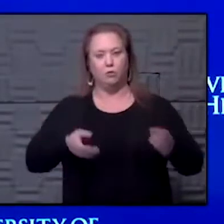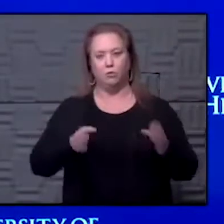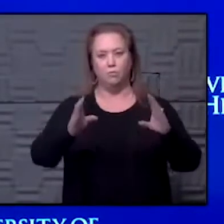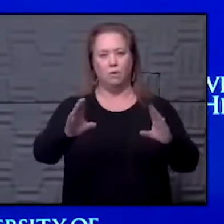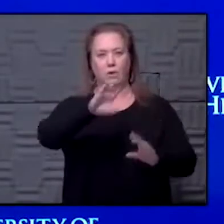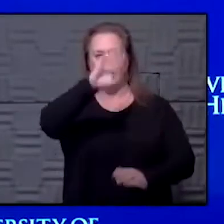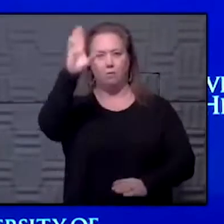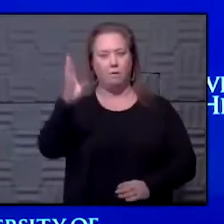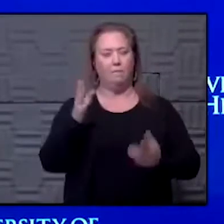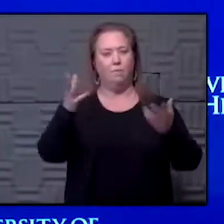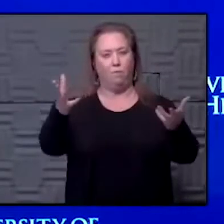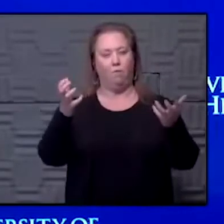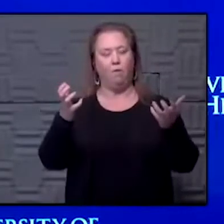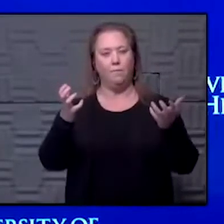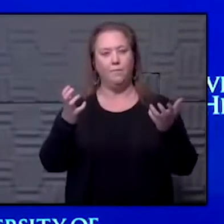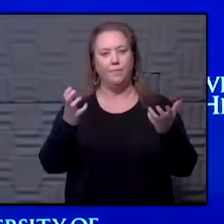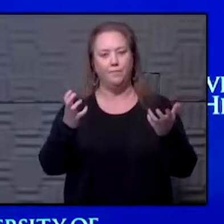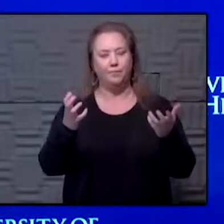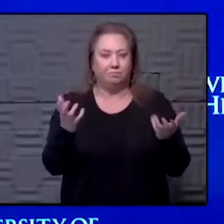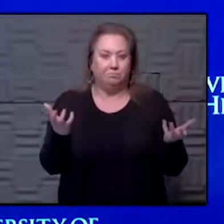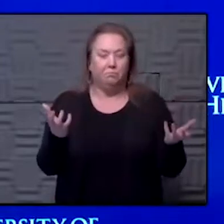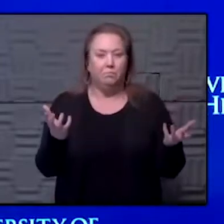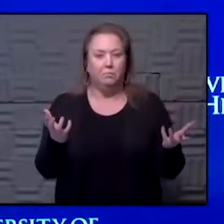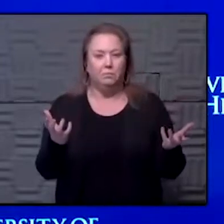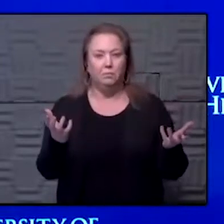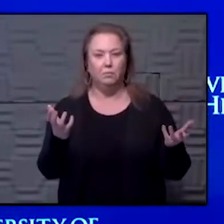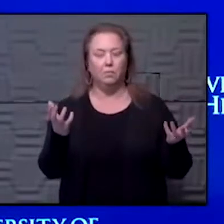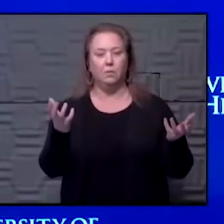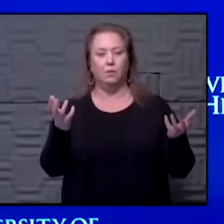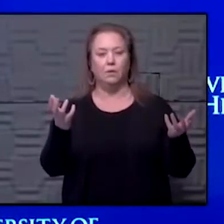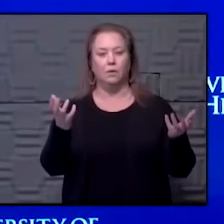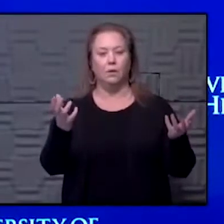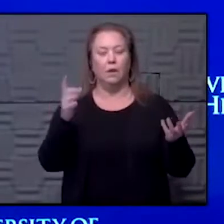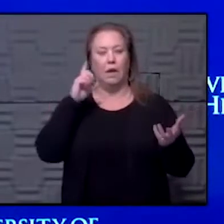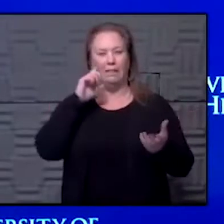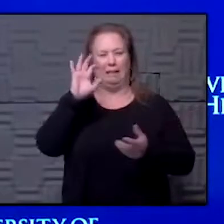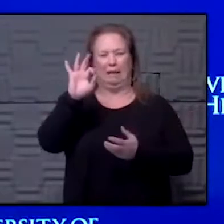you would never want to have happen. So I think that